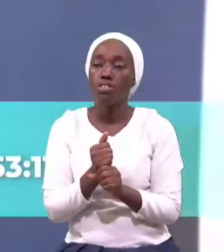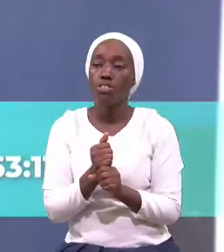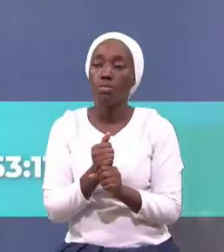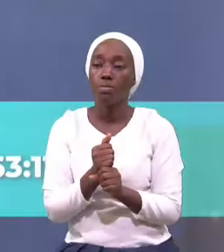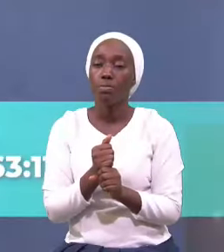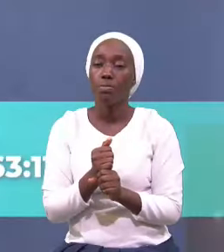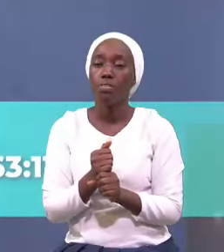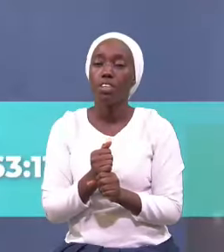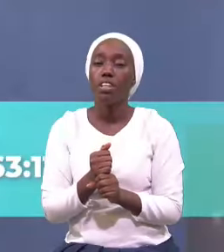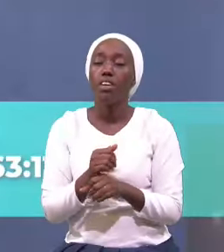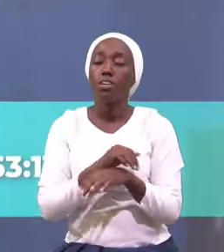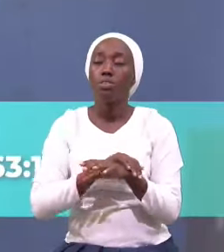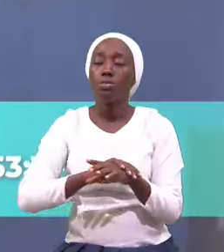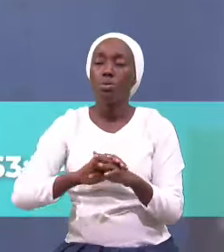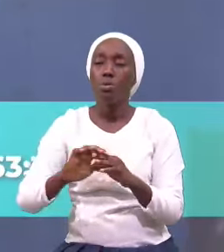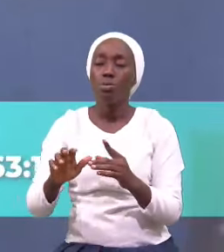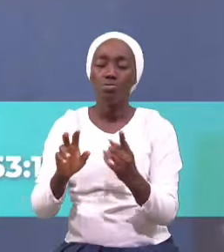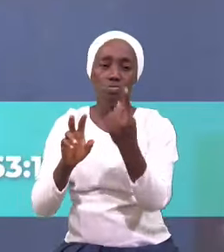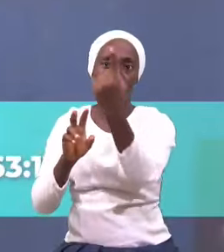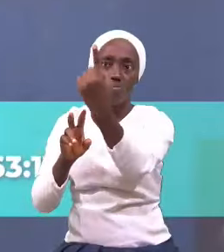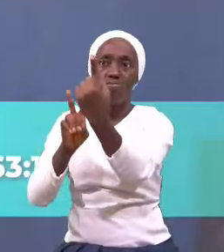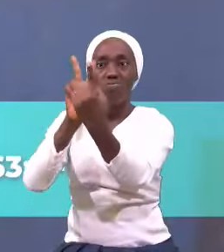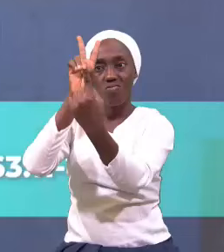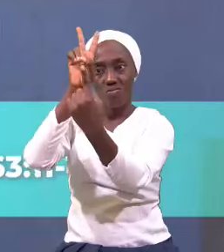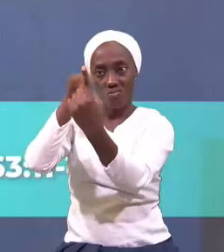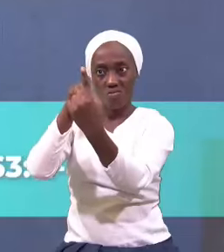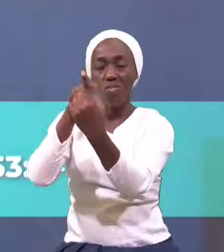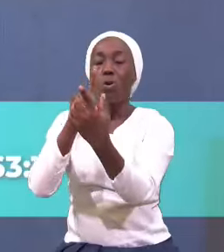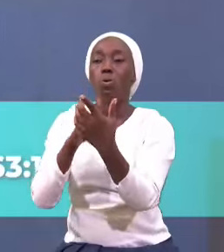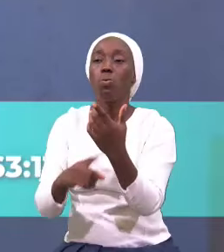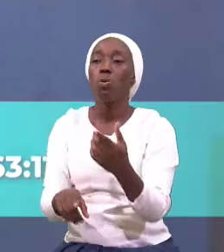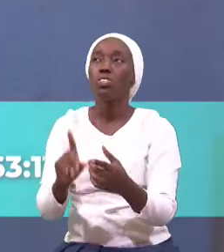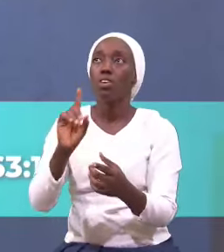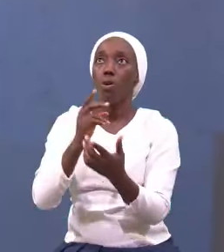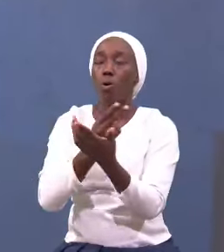And don't underestimate what he can do through you.